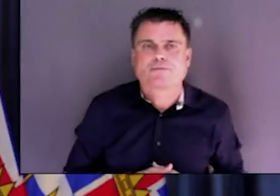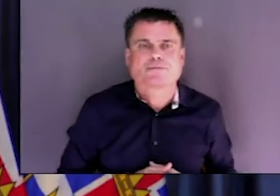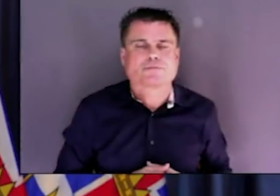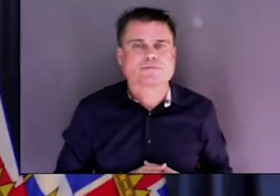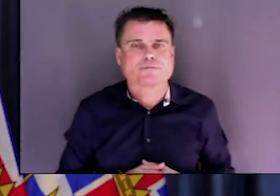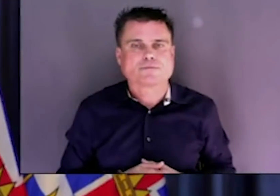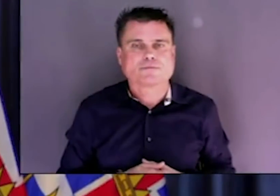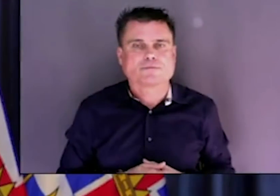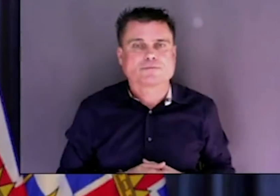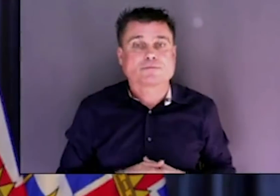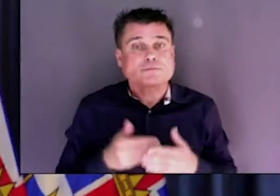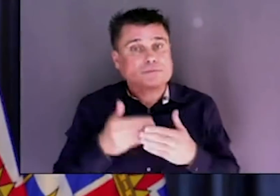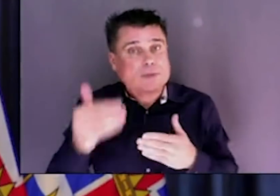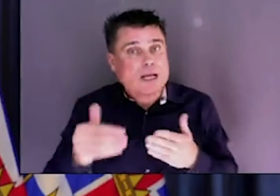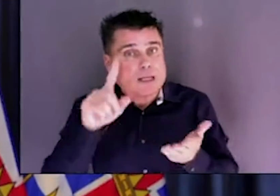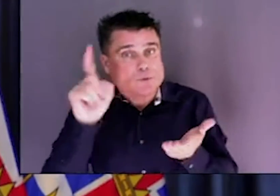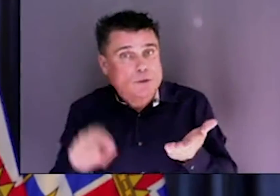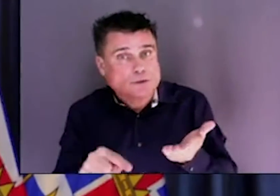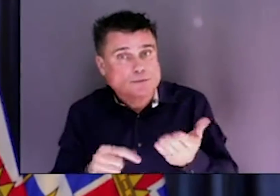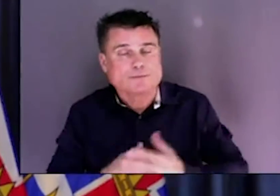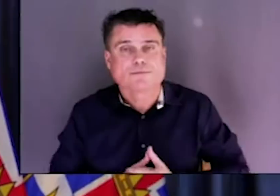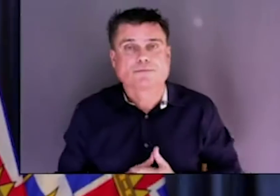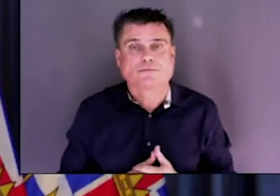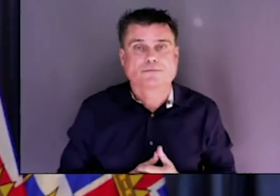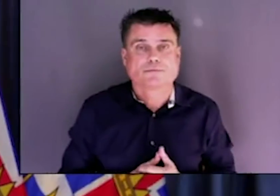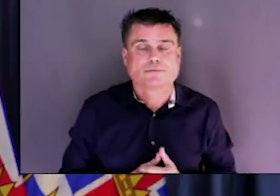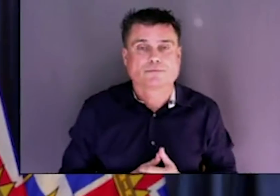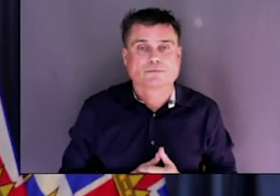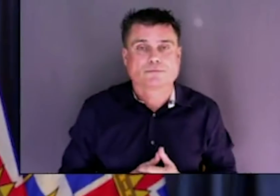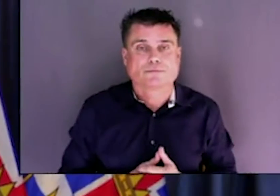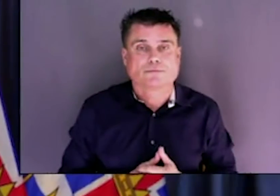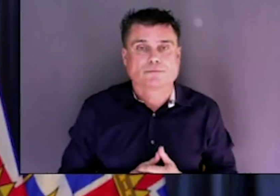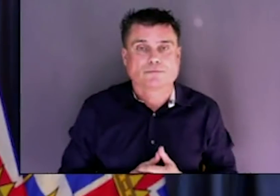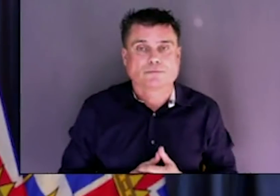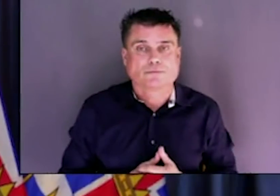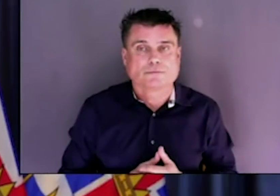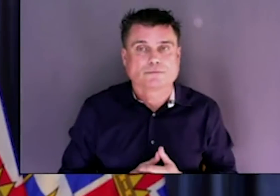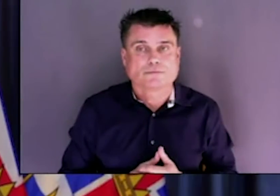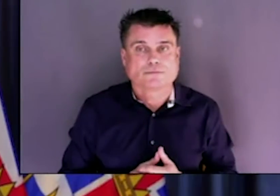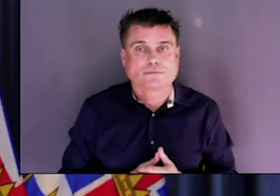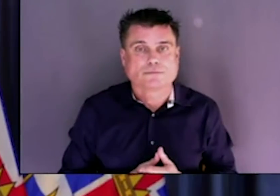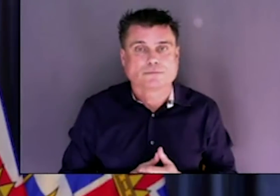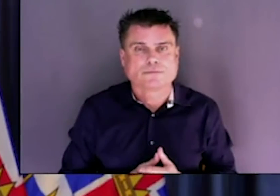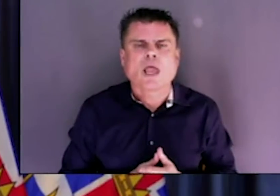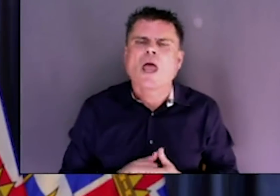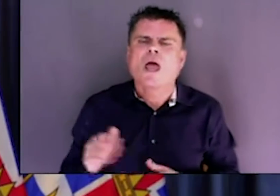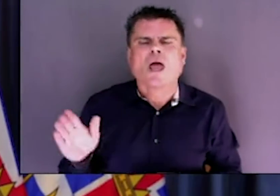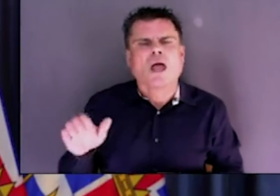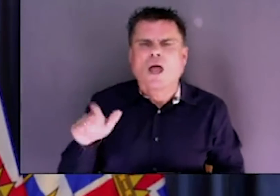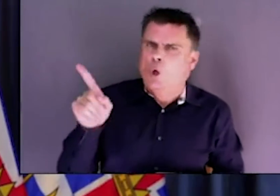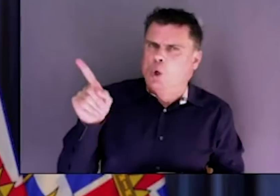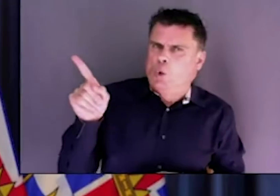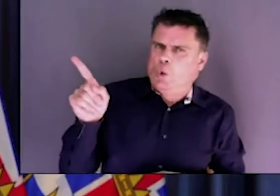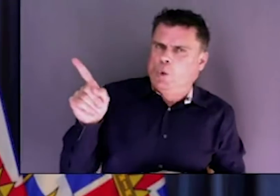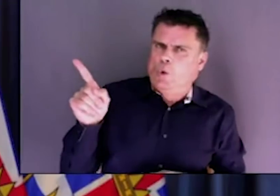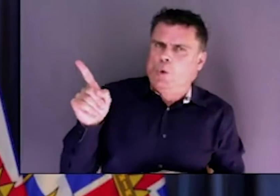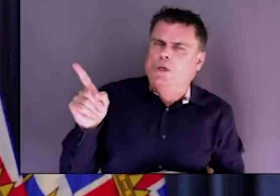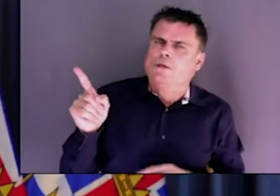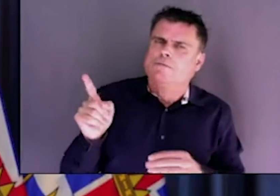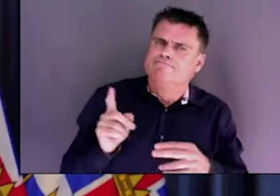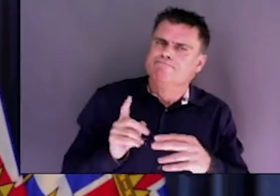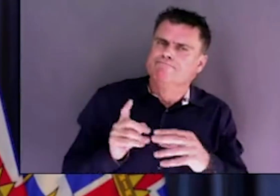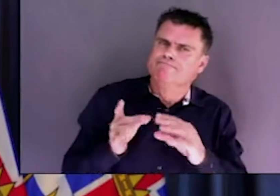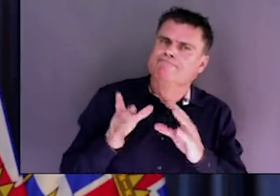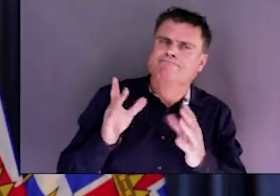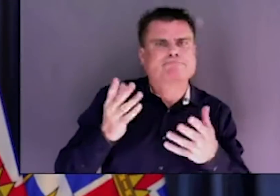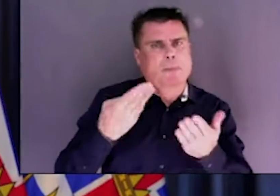Hi, Premier. You mentioned the pandemic relief payments. We're seeing reports from Ottawa that $7